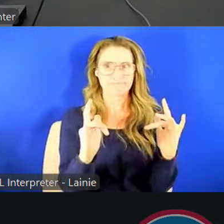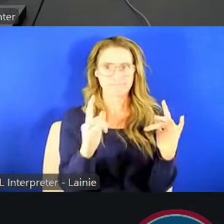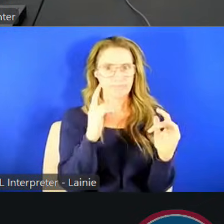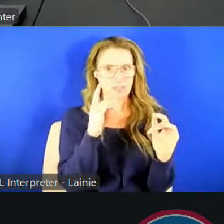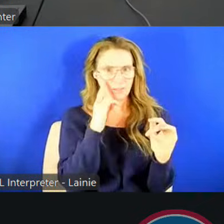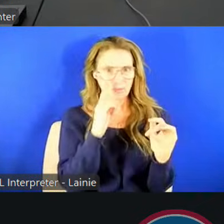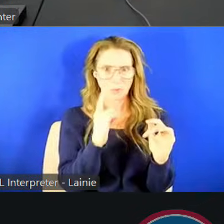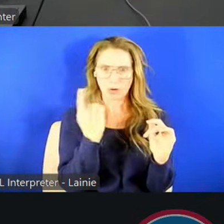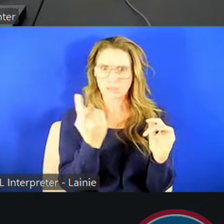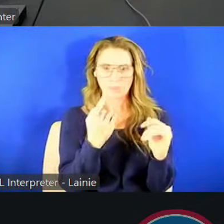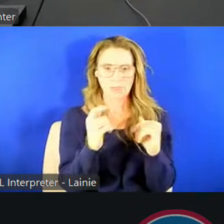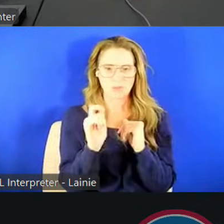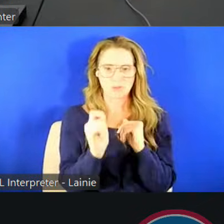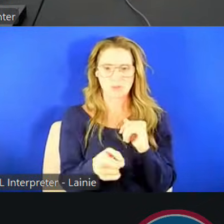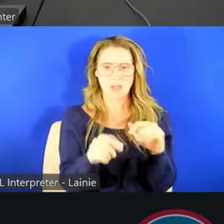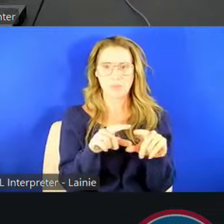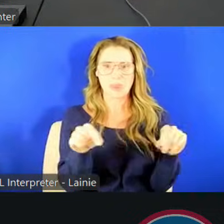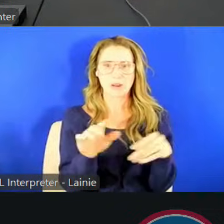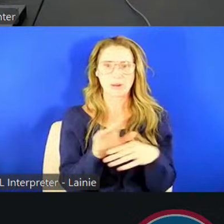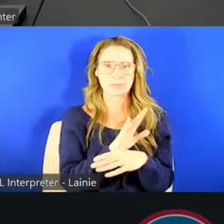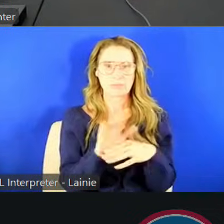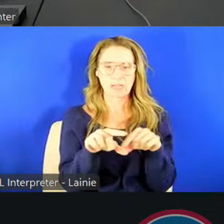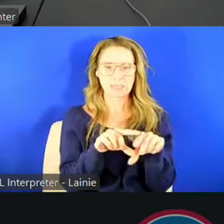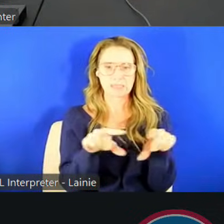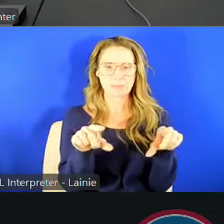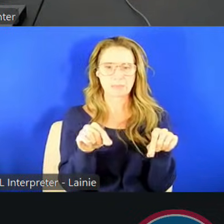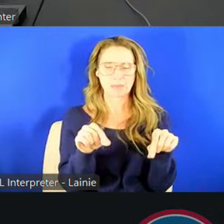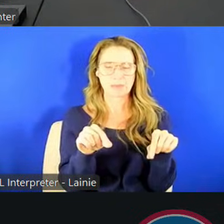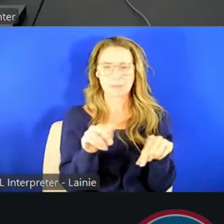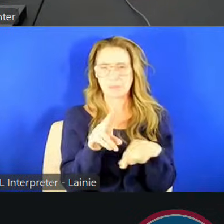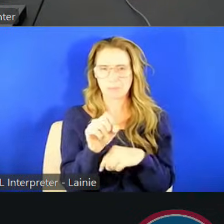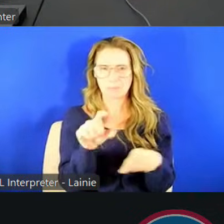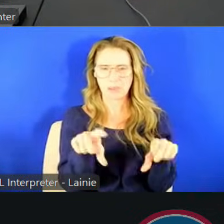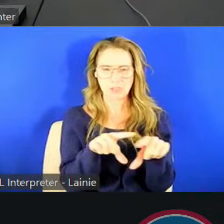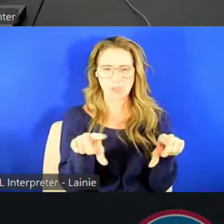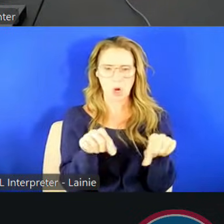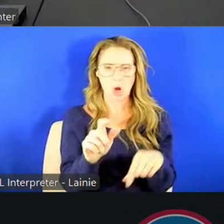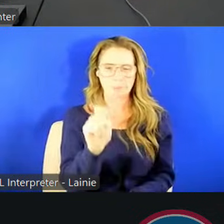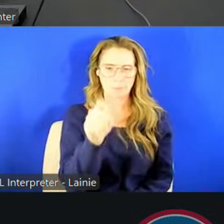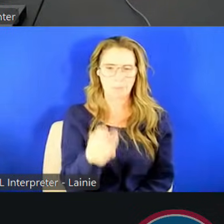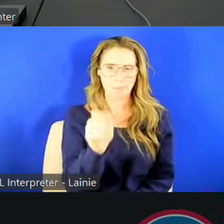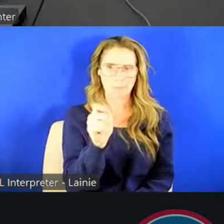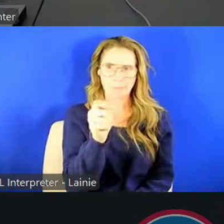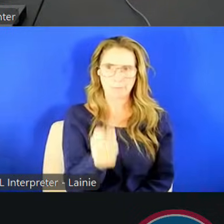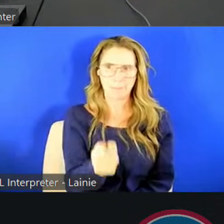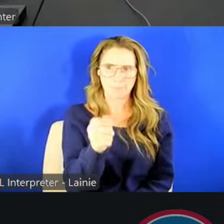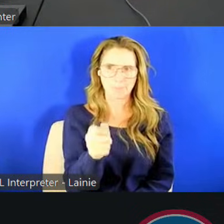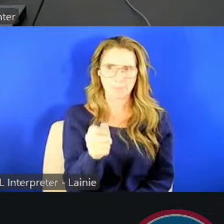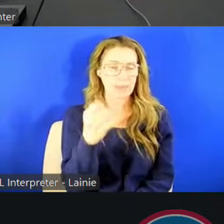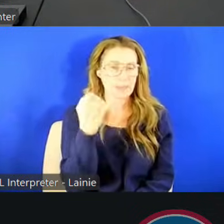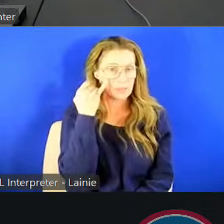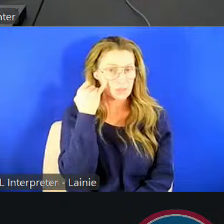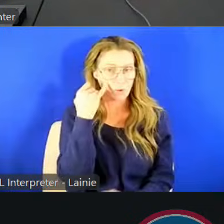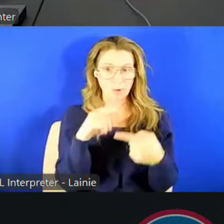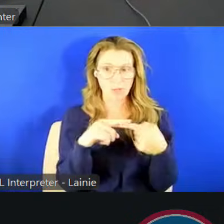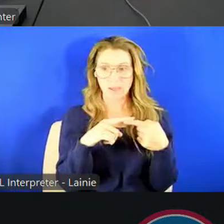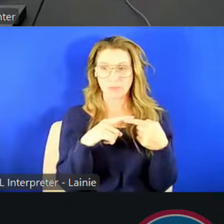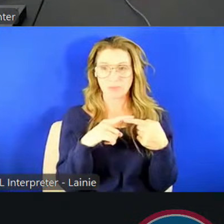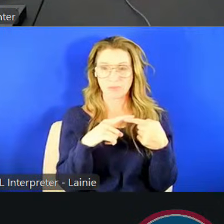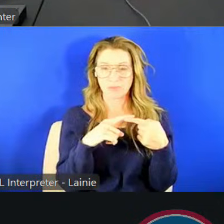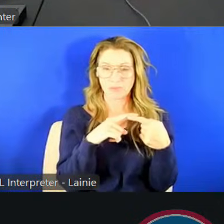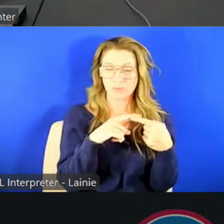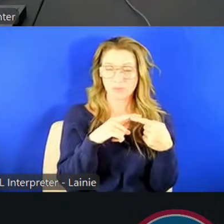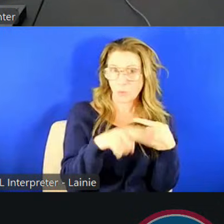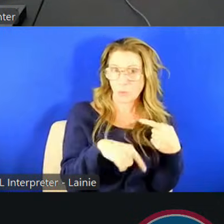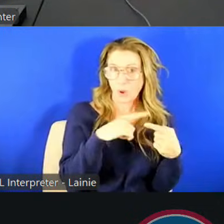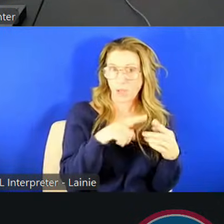card, and, it would be forward compatible with that. So as we, if and when, fingers crossed, we're starting to build something like that,